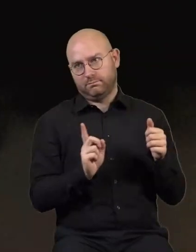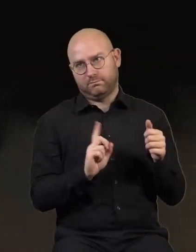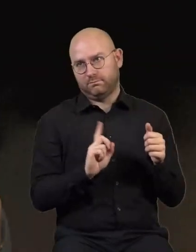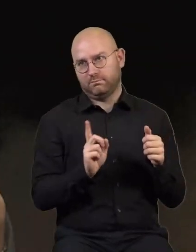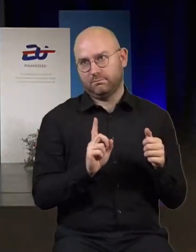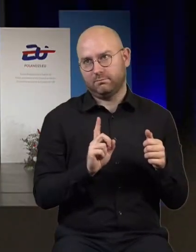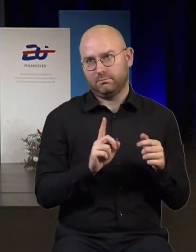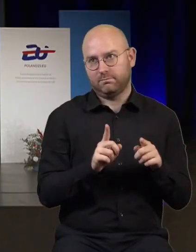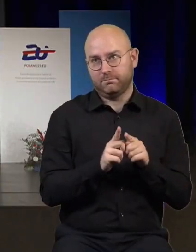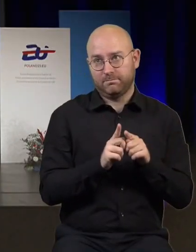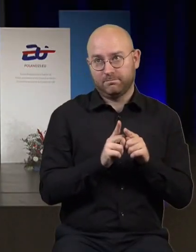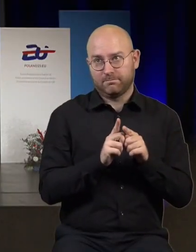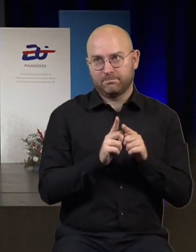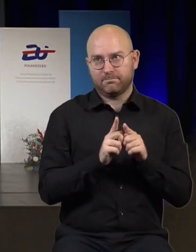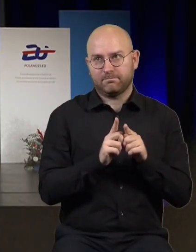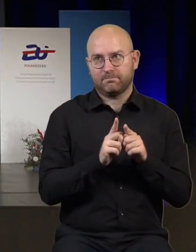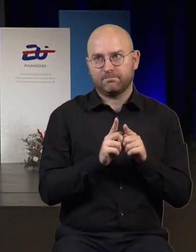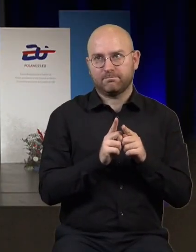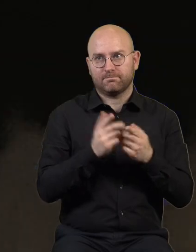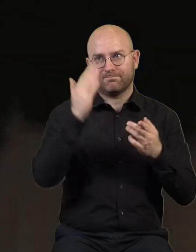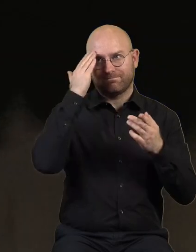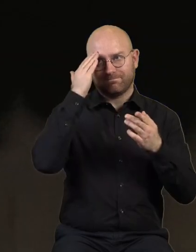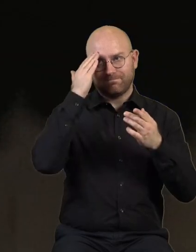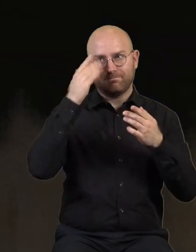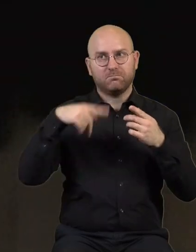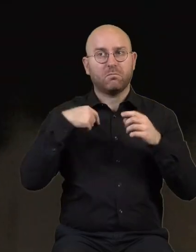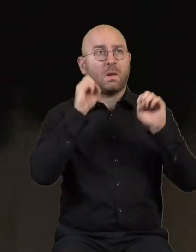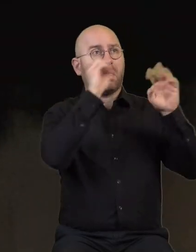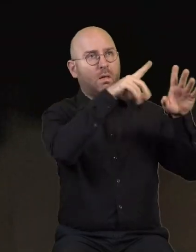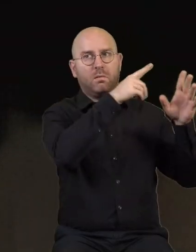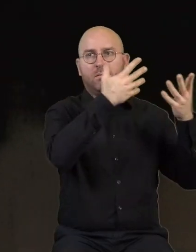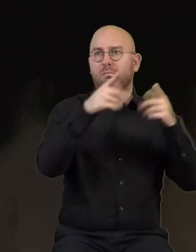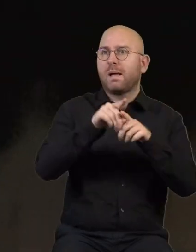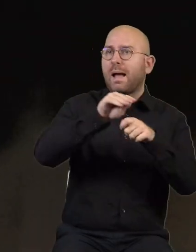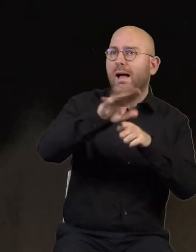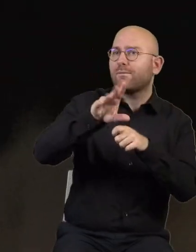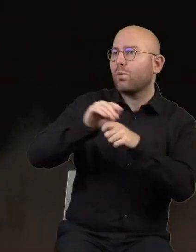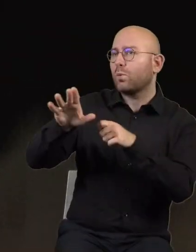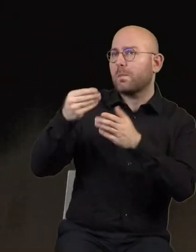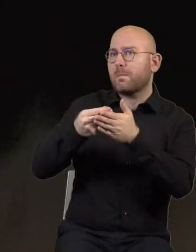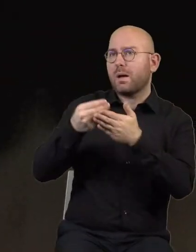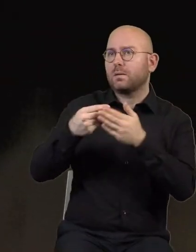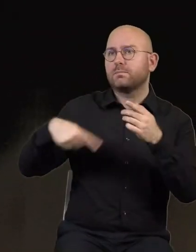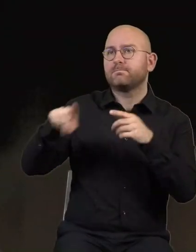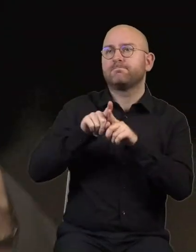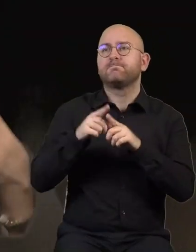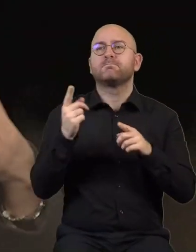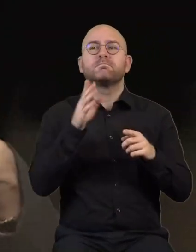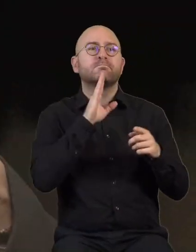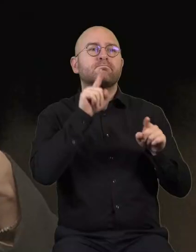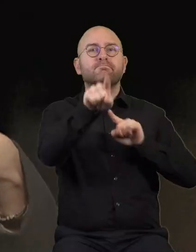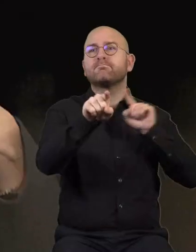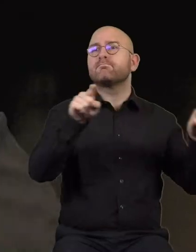whatever we want with it? So we need to be careful with that. We need to be careful to double structures. I